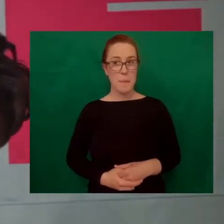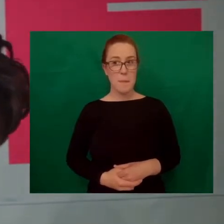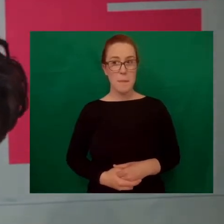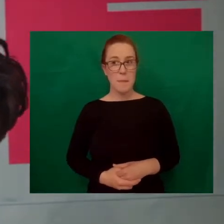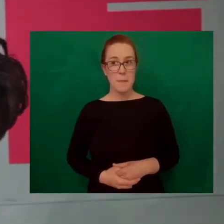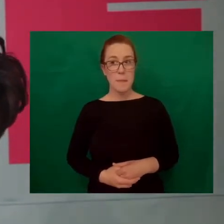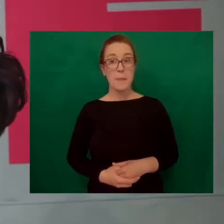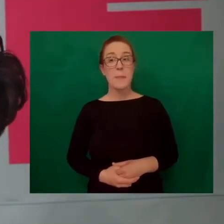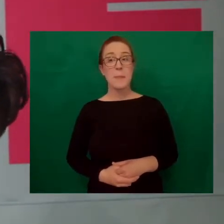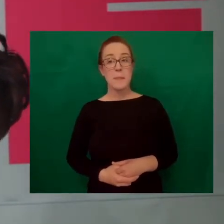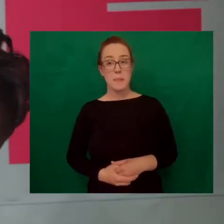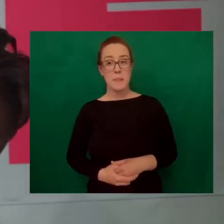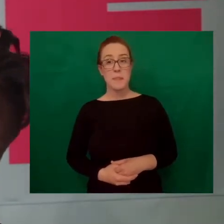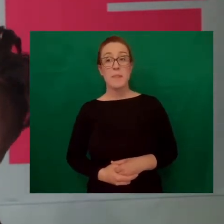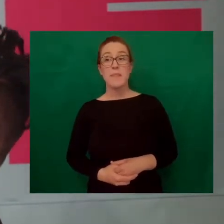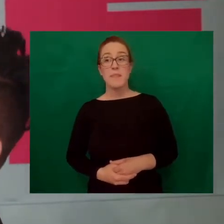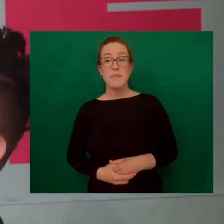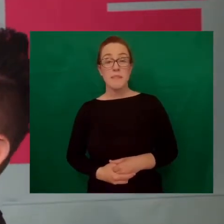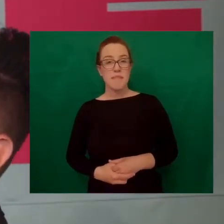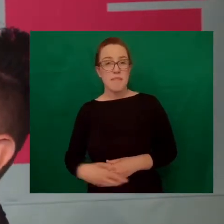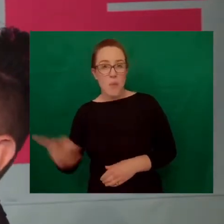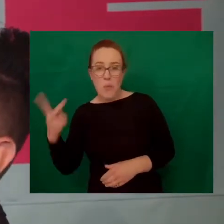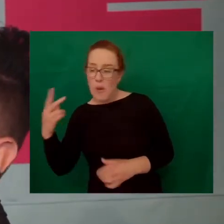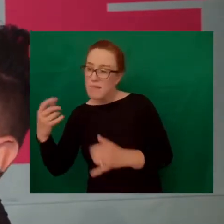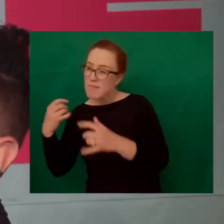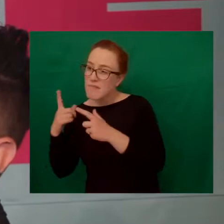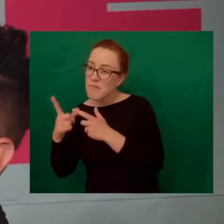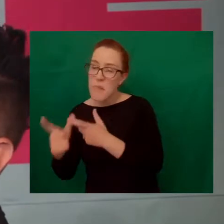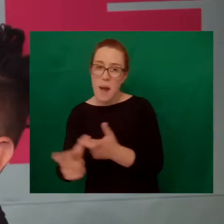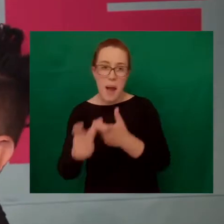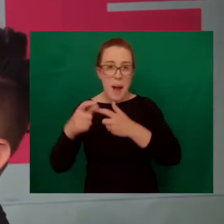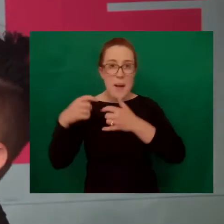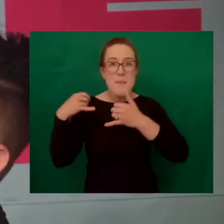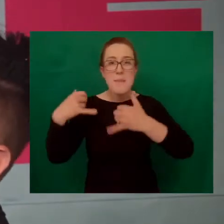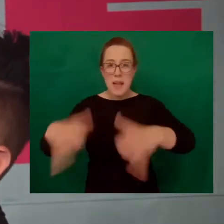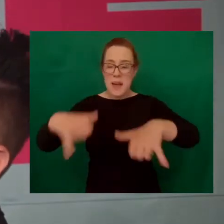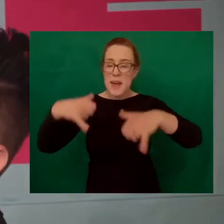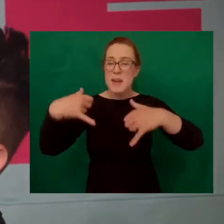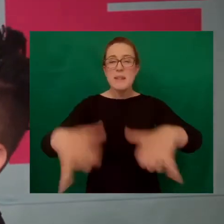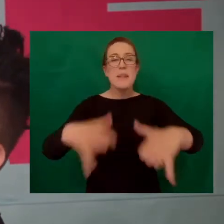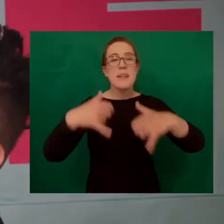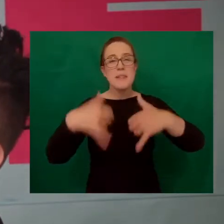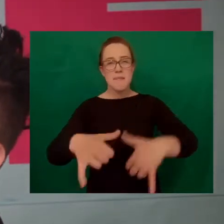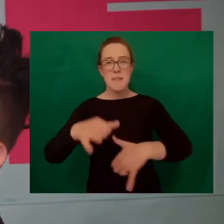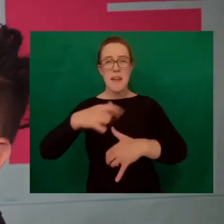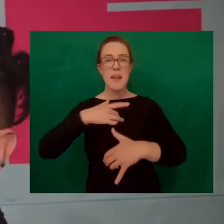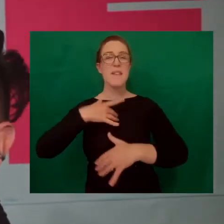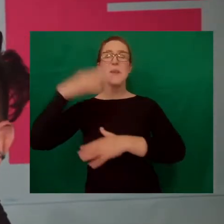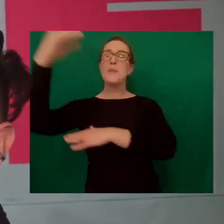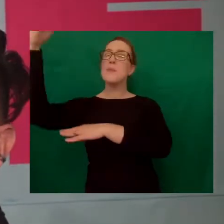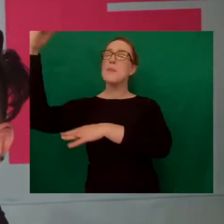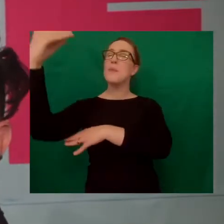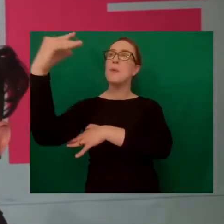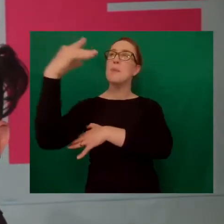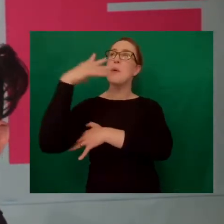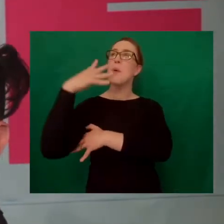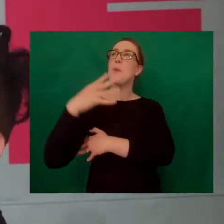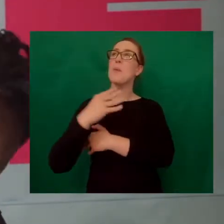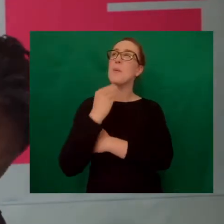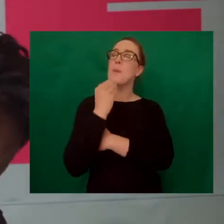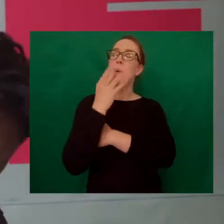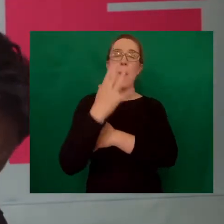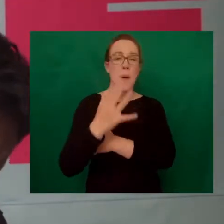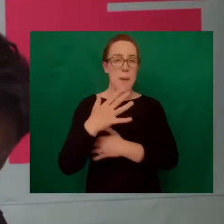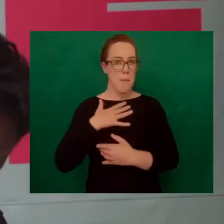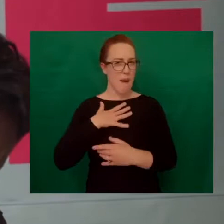It is stuck. There we go. We ran and played. The sun warmed my skin, but I felt cool and happy in my